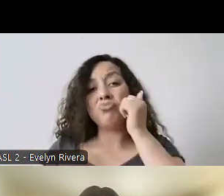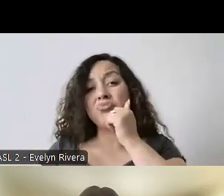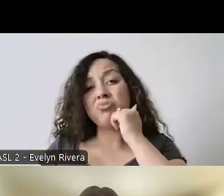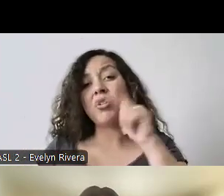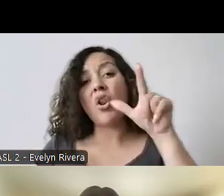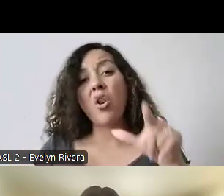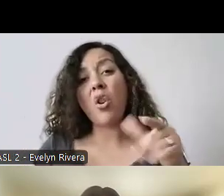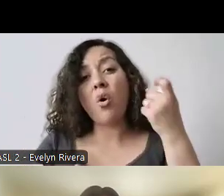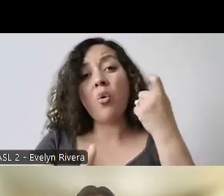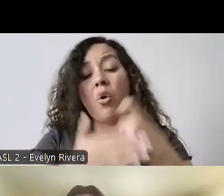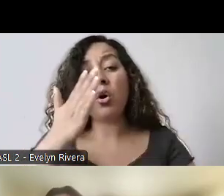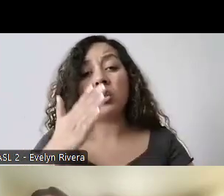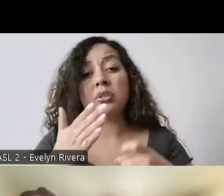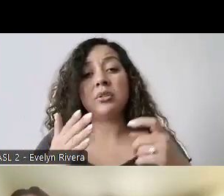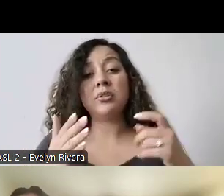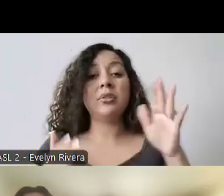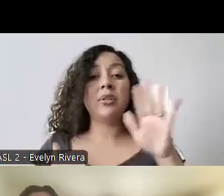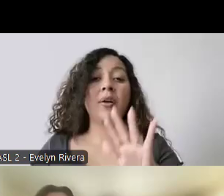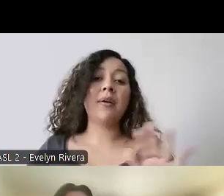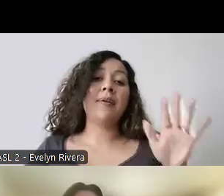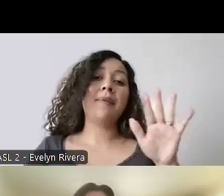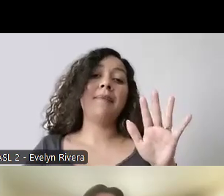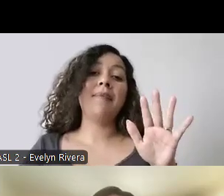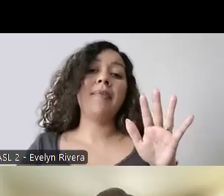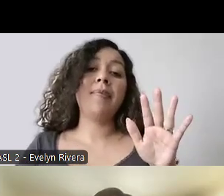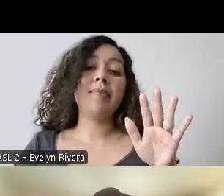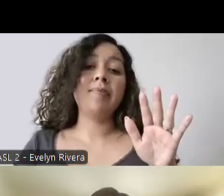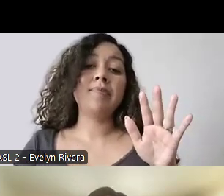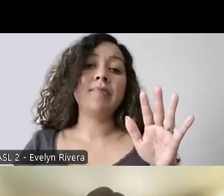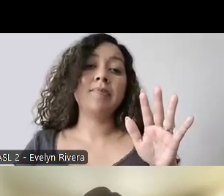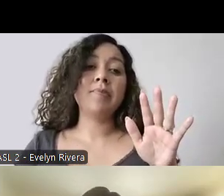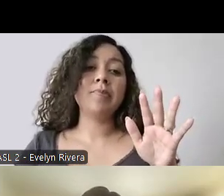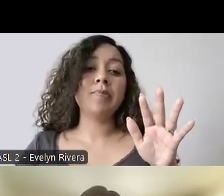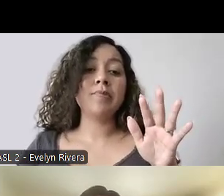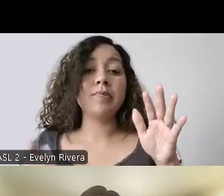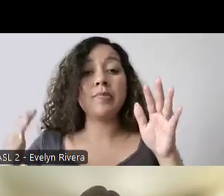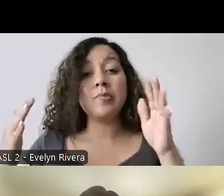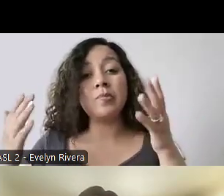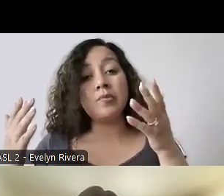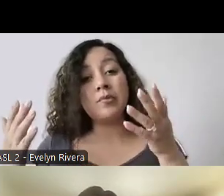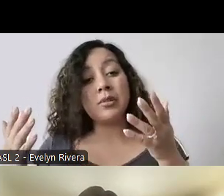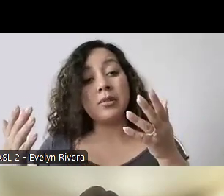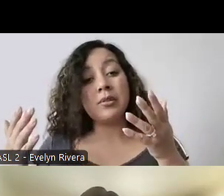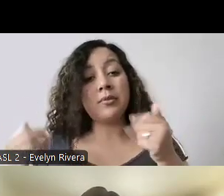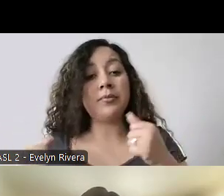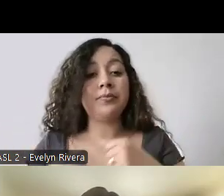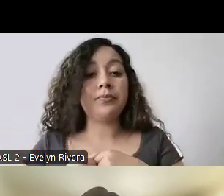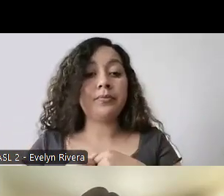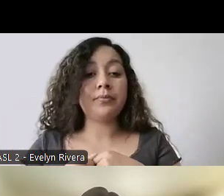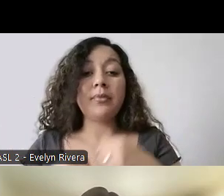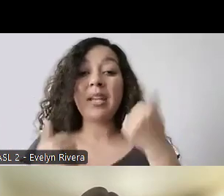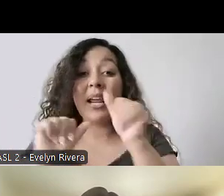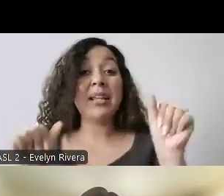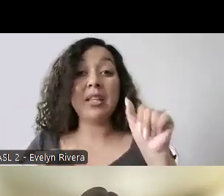was provided for the marketplace. So essentially, Chaburp said that anything below